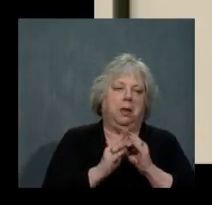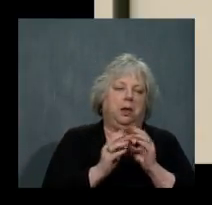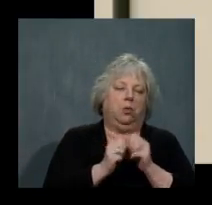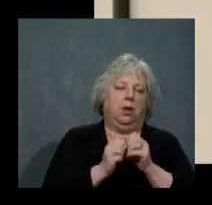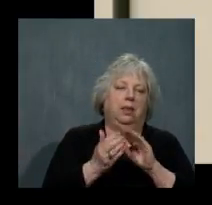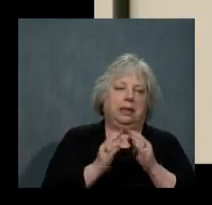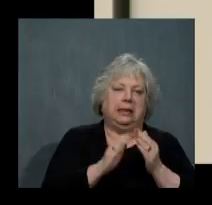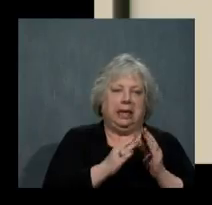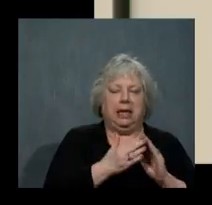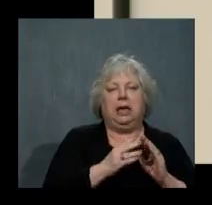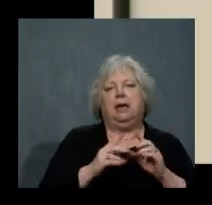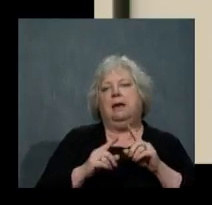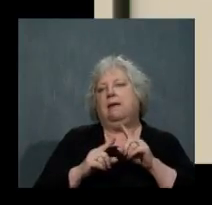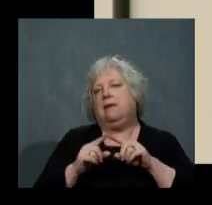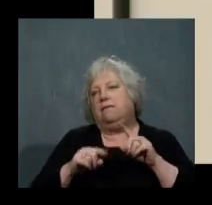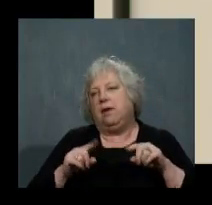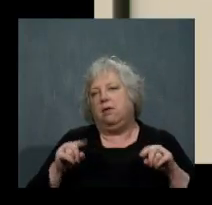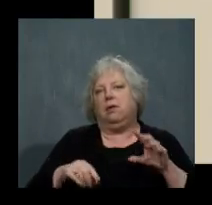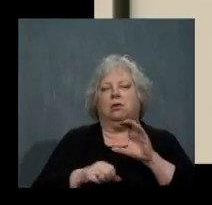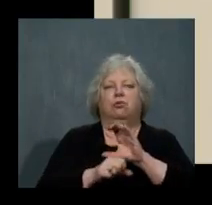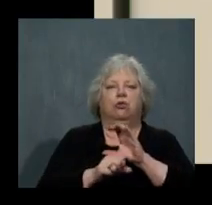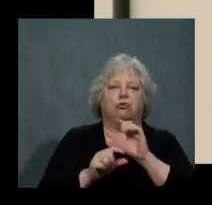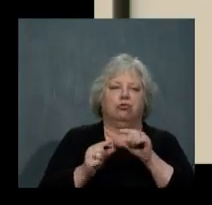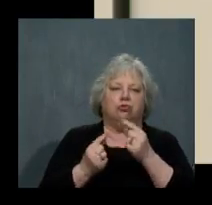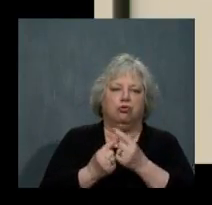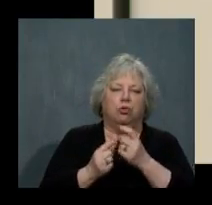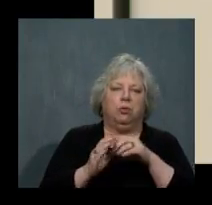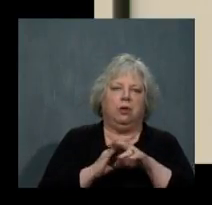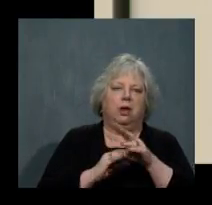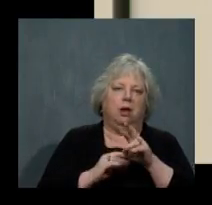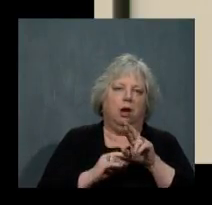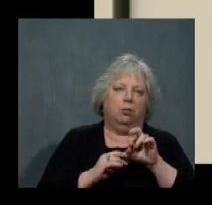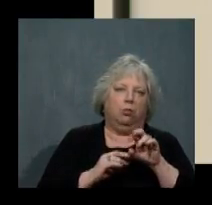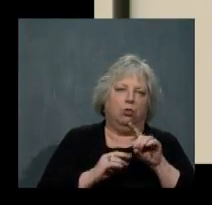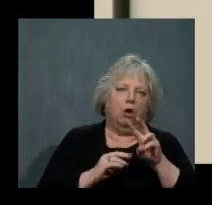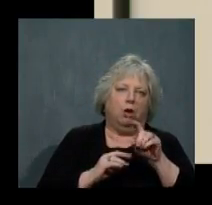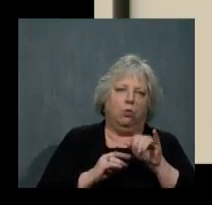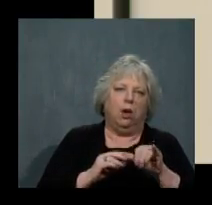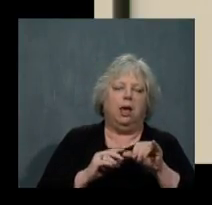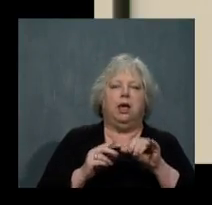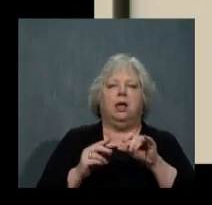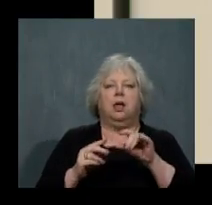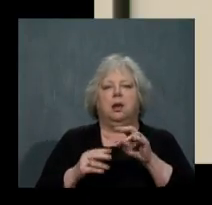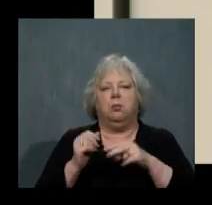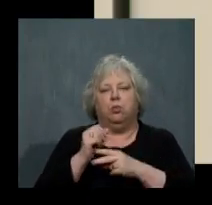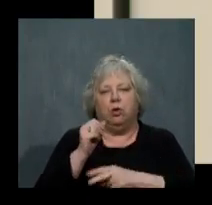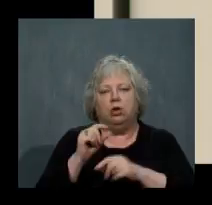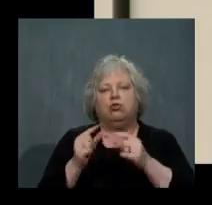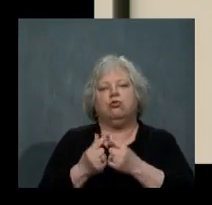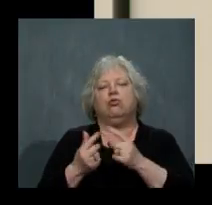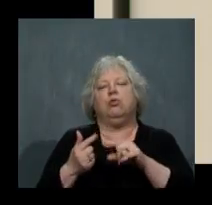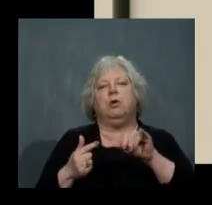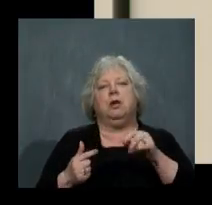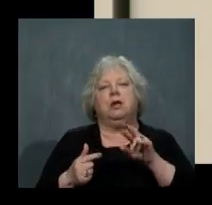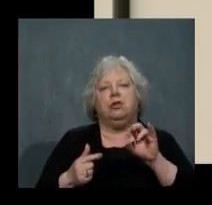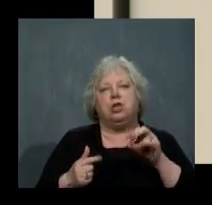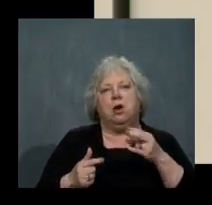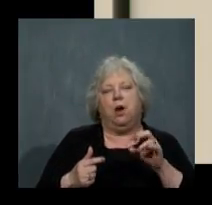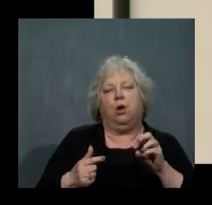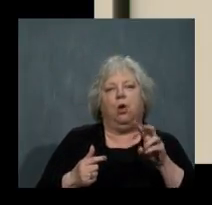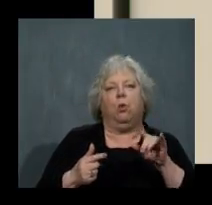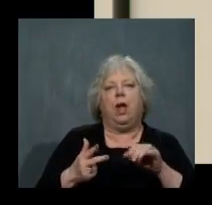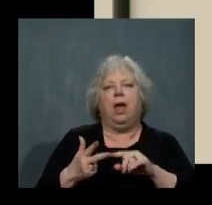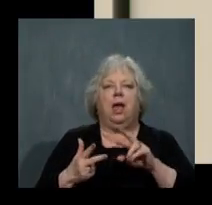various church groups within the Broadway Bridge group, Jericho Way, River City Ministries, and